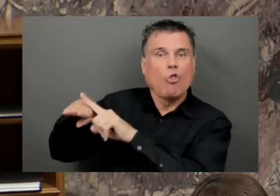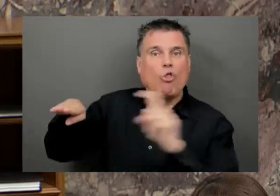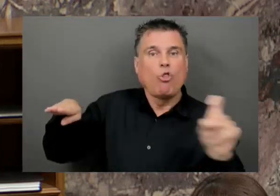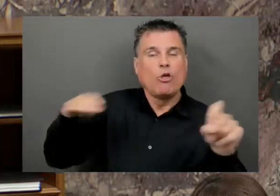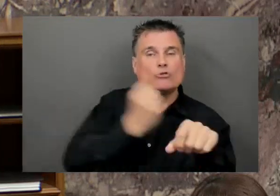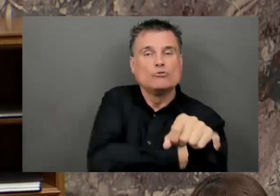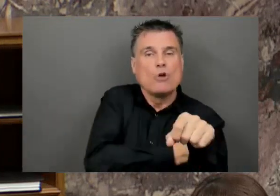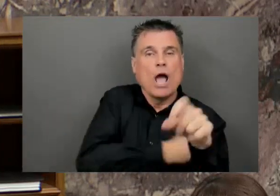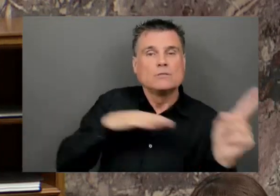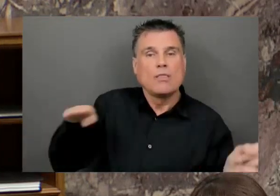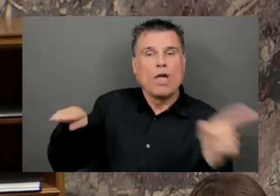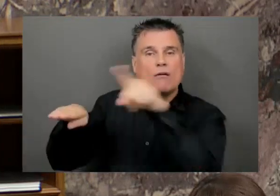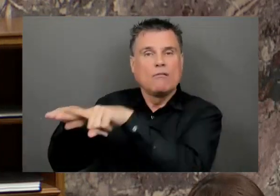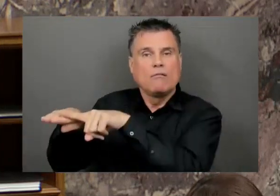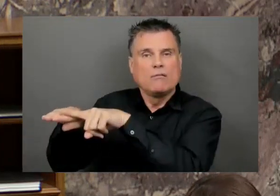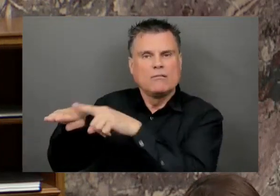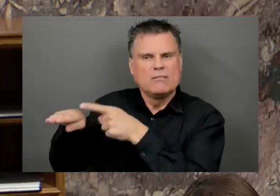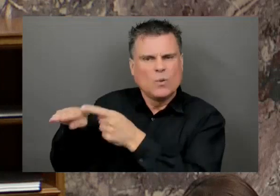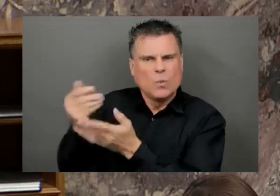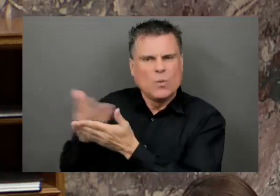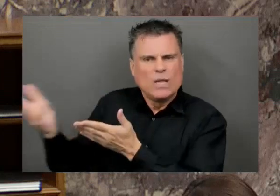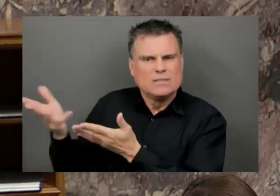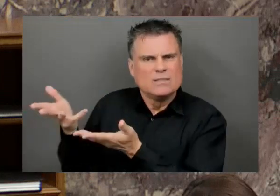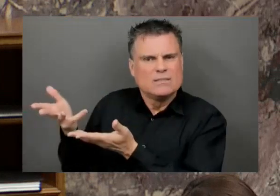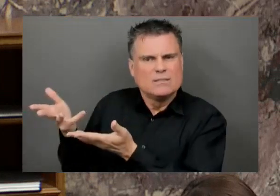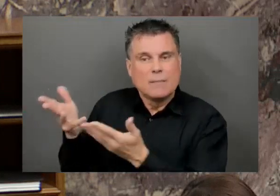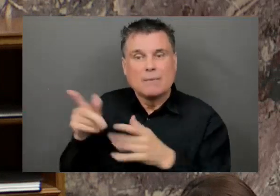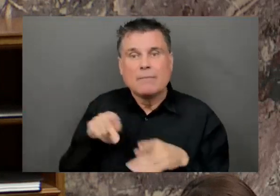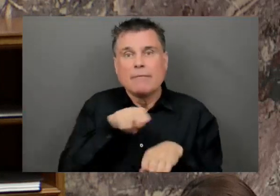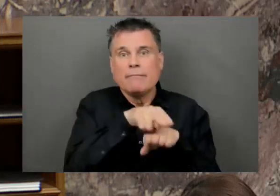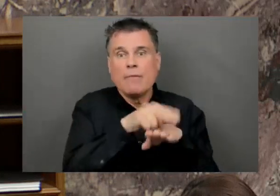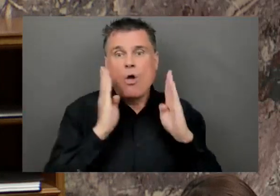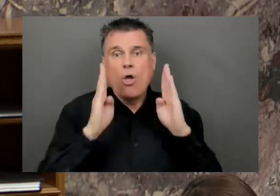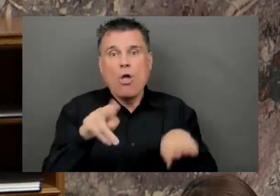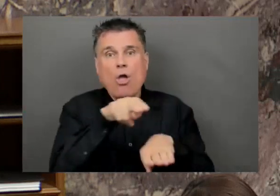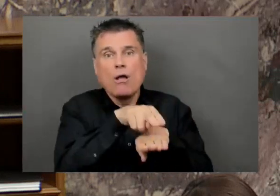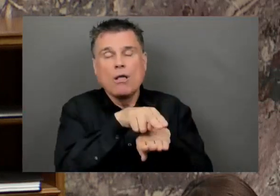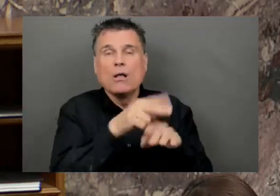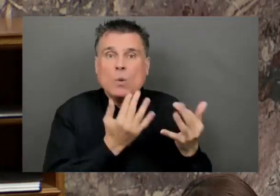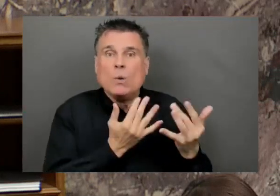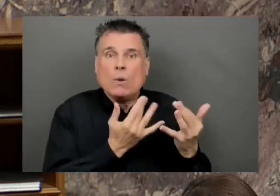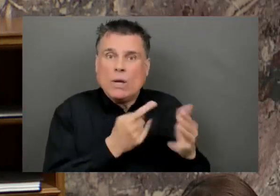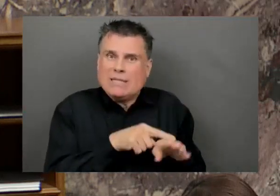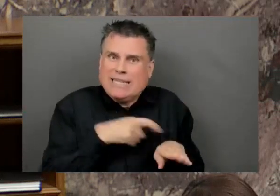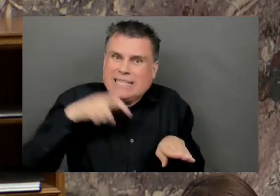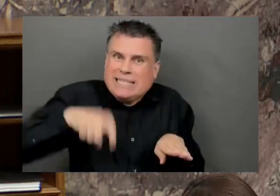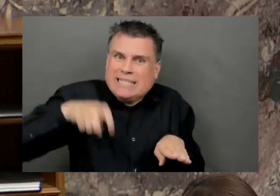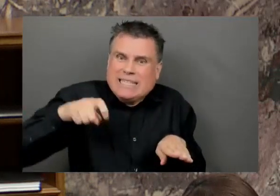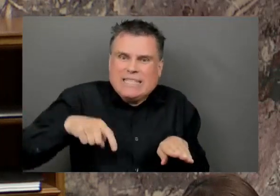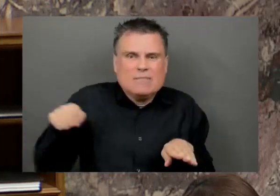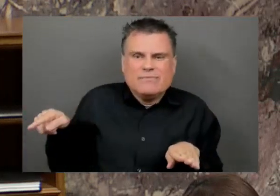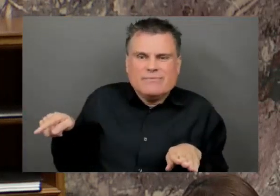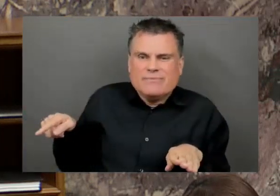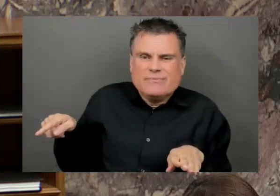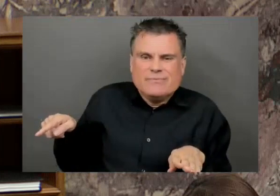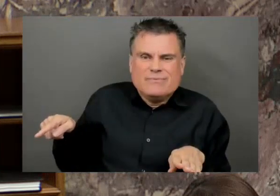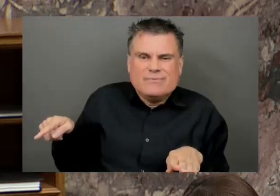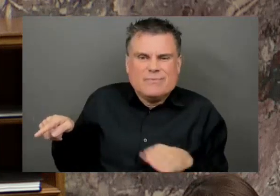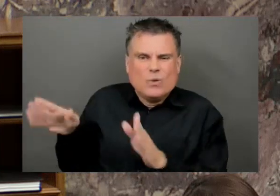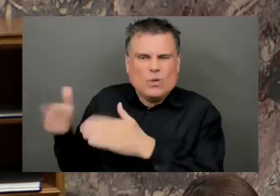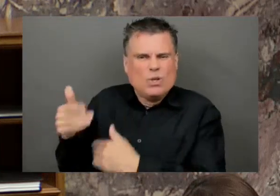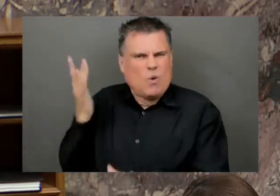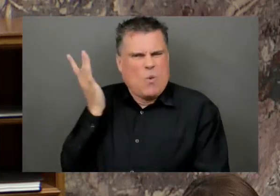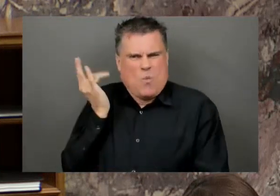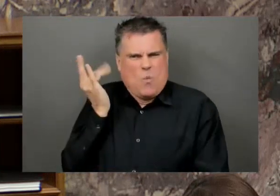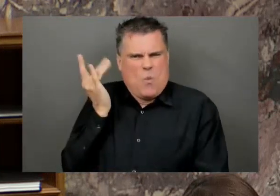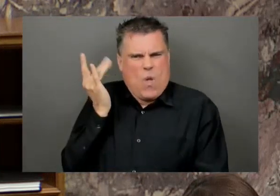end. So my question to the Premier, why is the Premier continuing to put the rights of drug users to openly